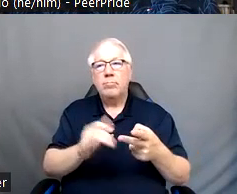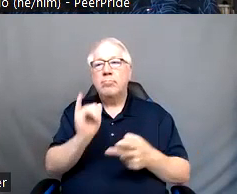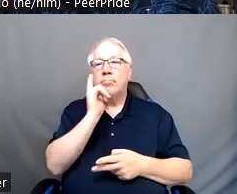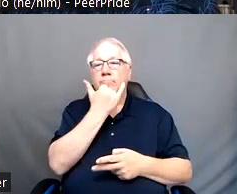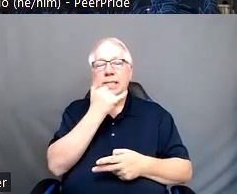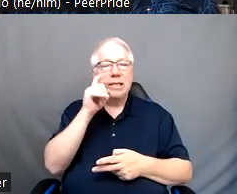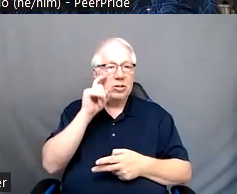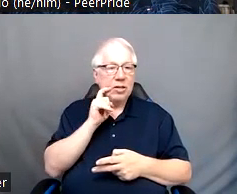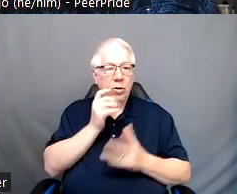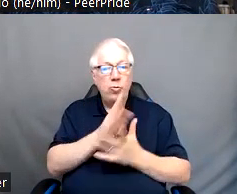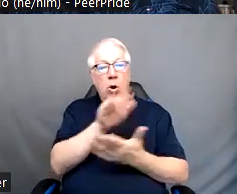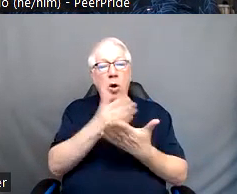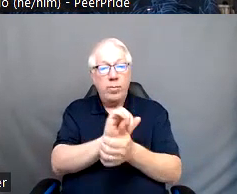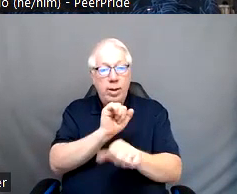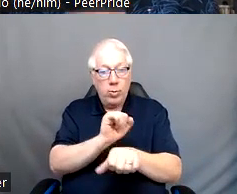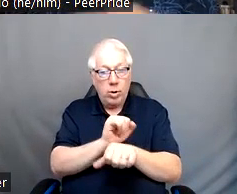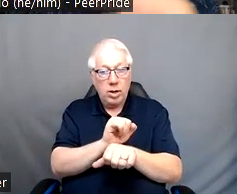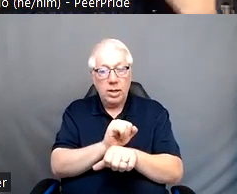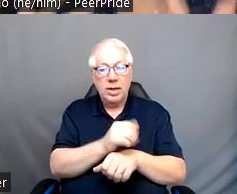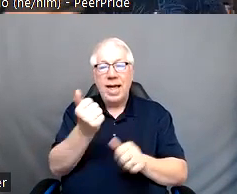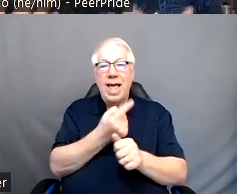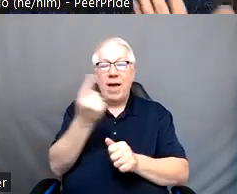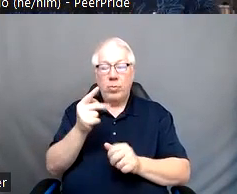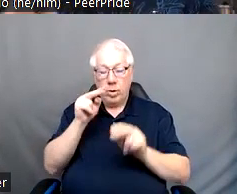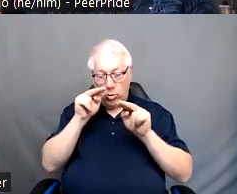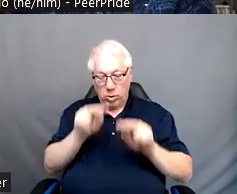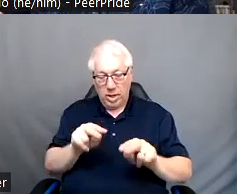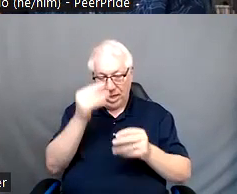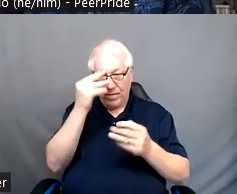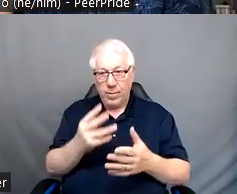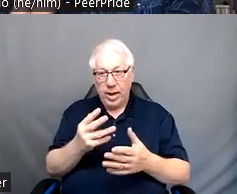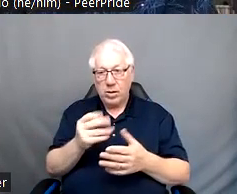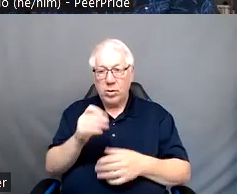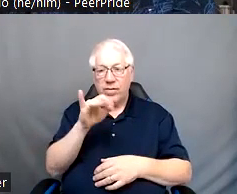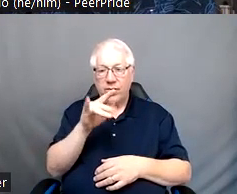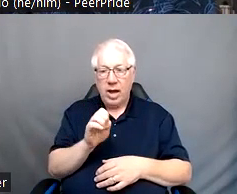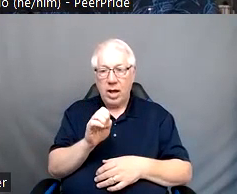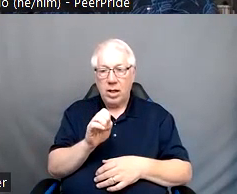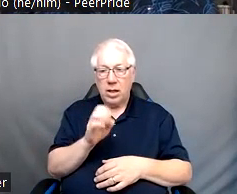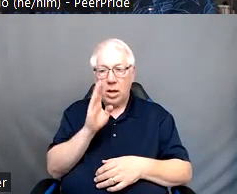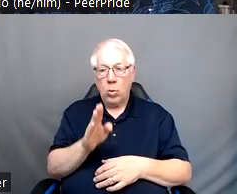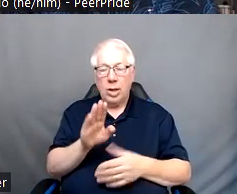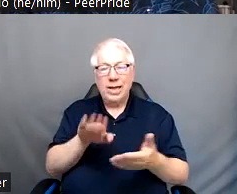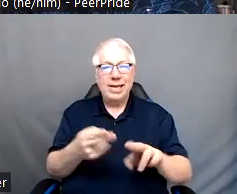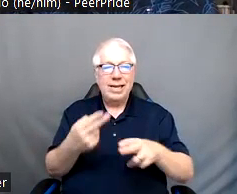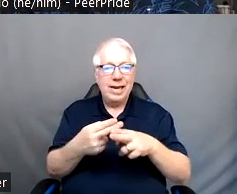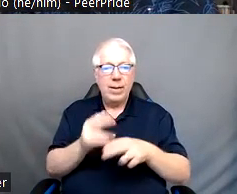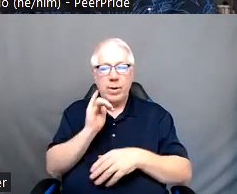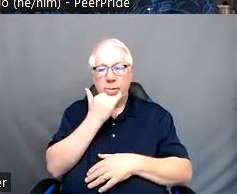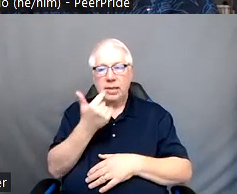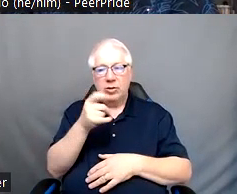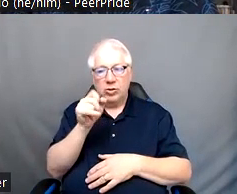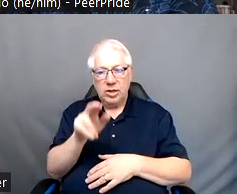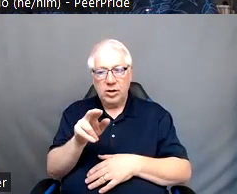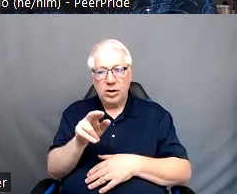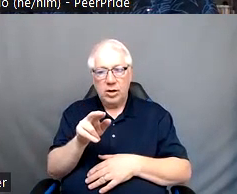paperwork, and everybody who comes across their information or their file is going to dead name and misgender them, and they're going to have to